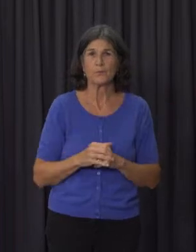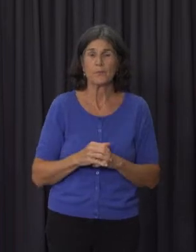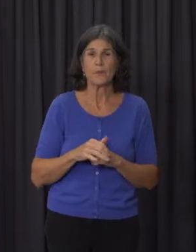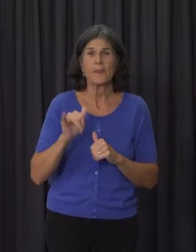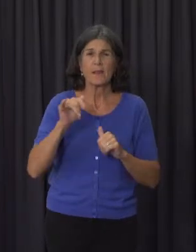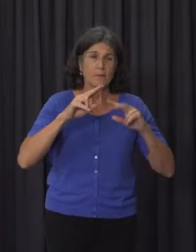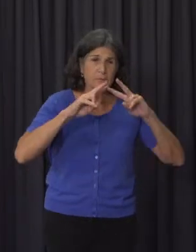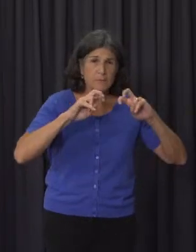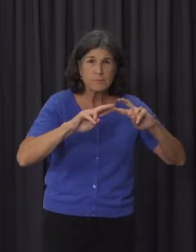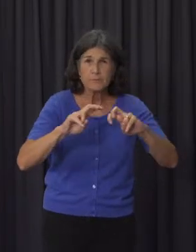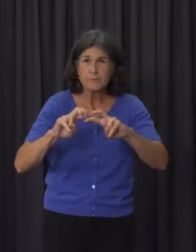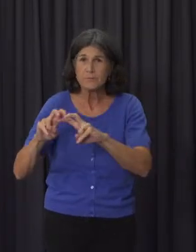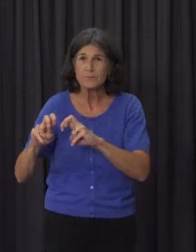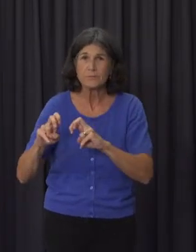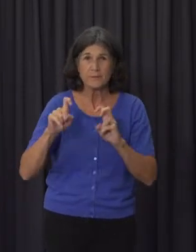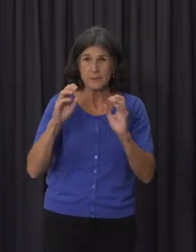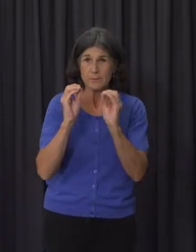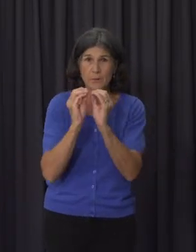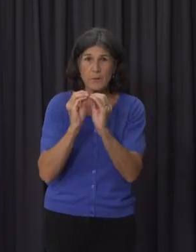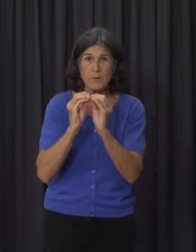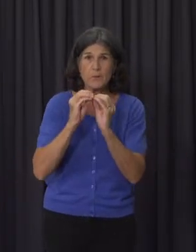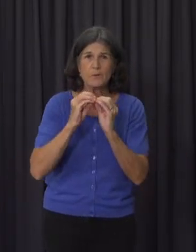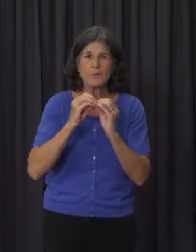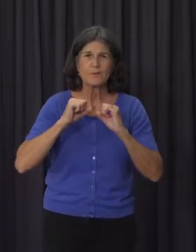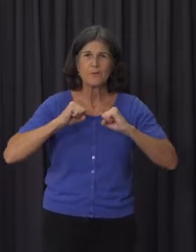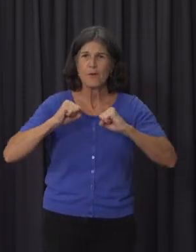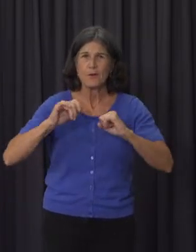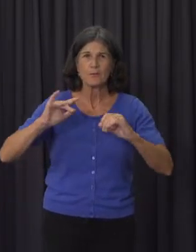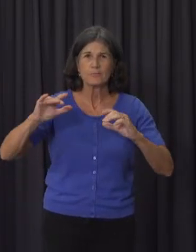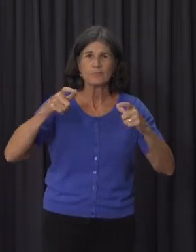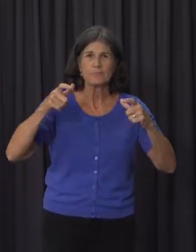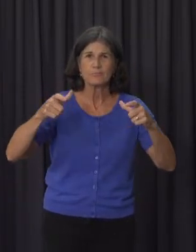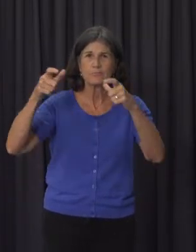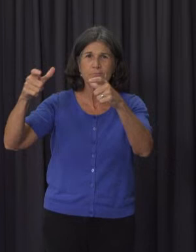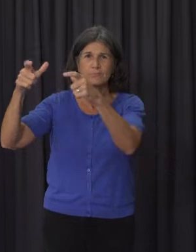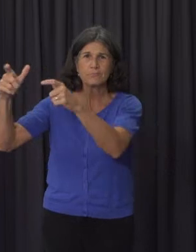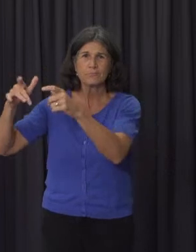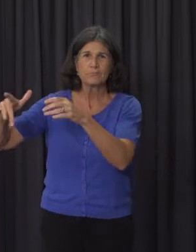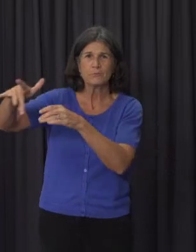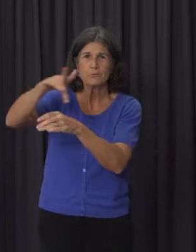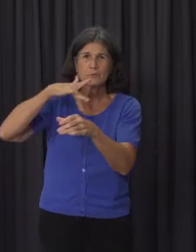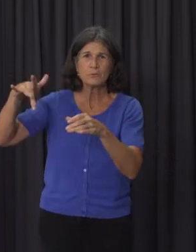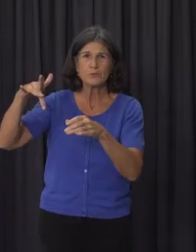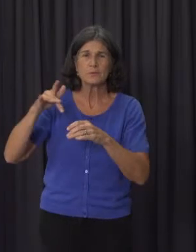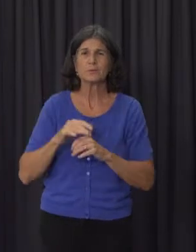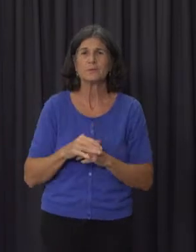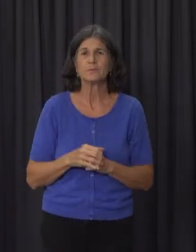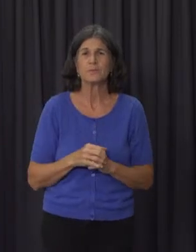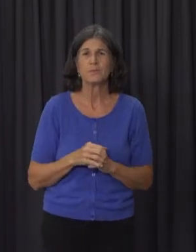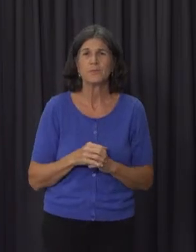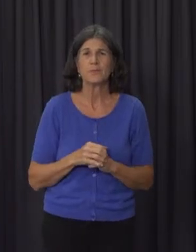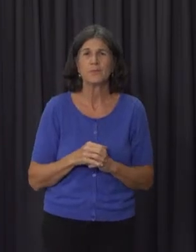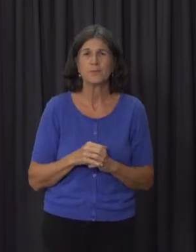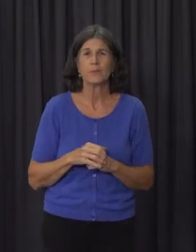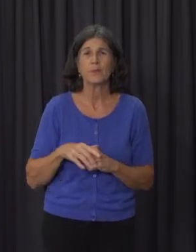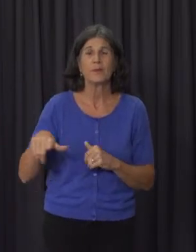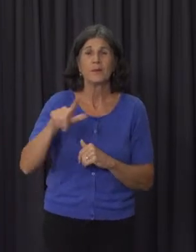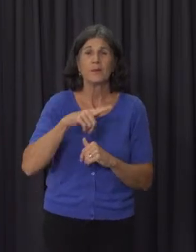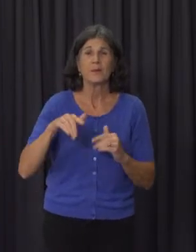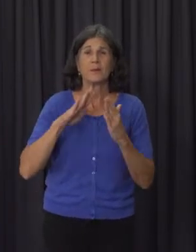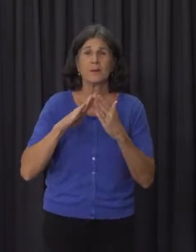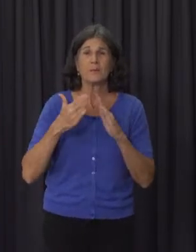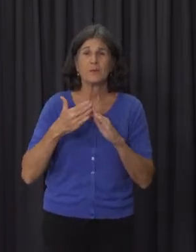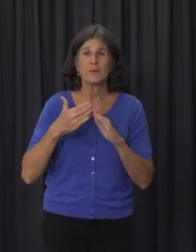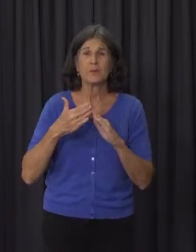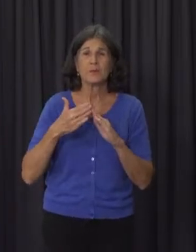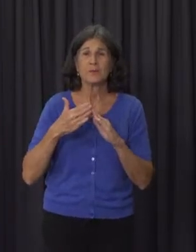course, local authorities. Community leaders are encouraged to reach out to their local forestry office or contact the